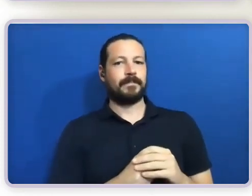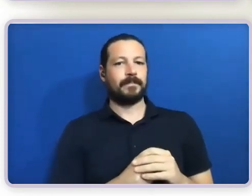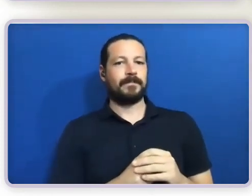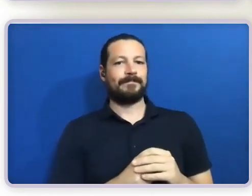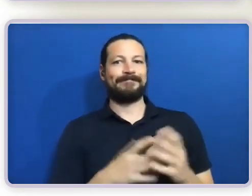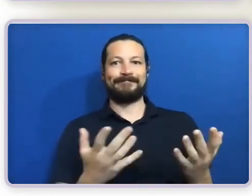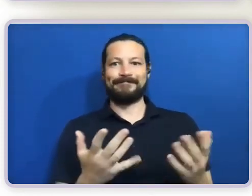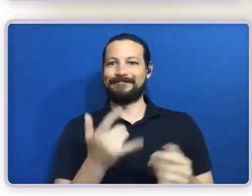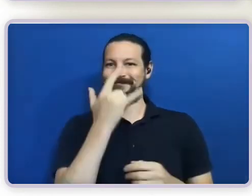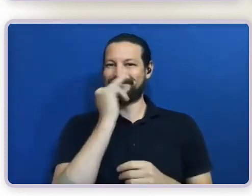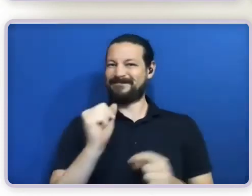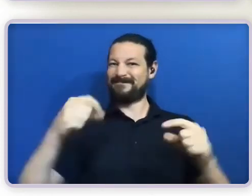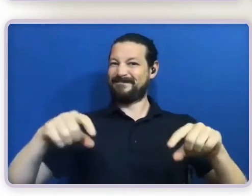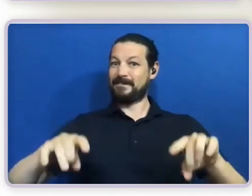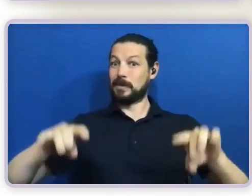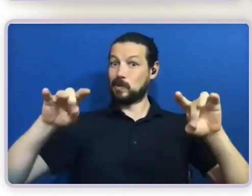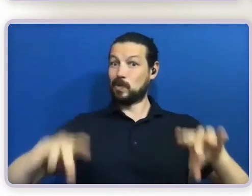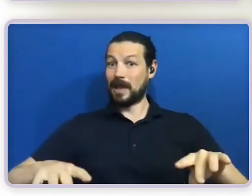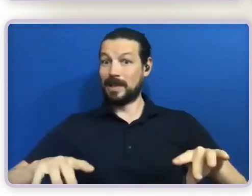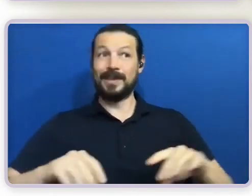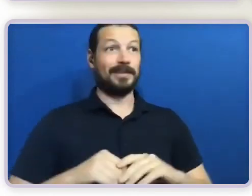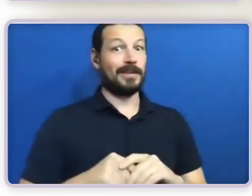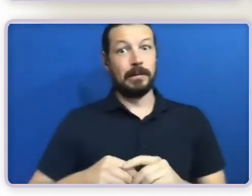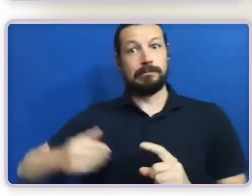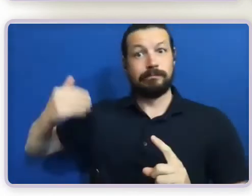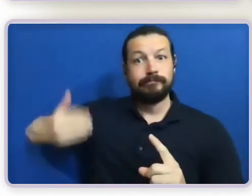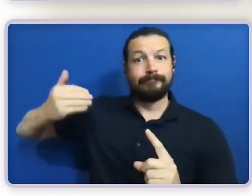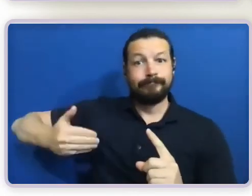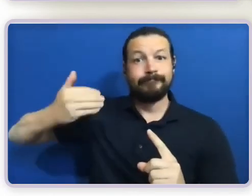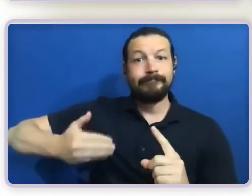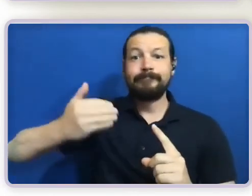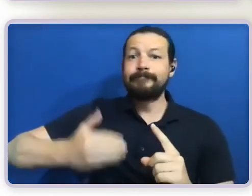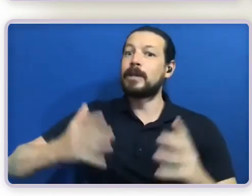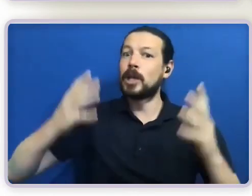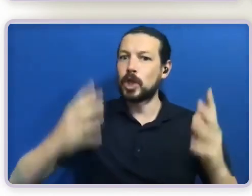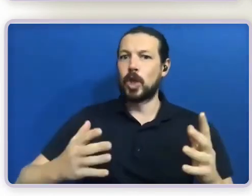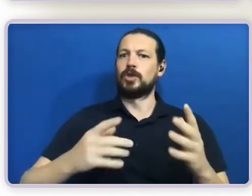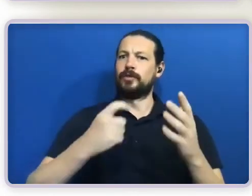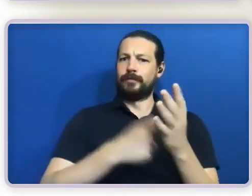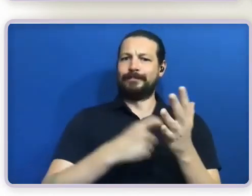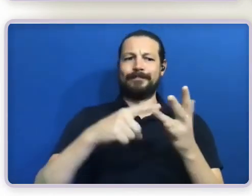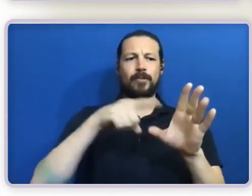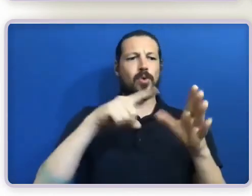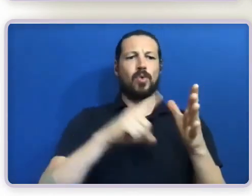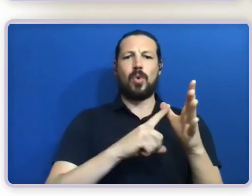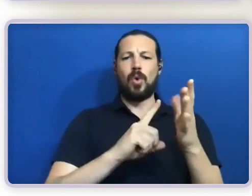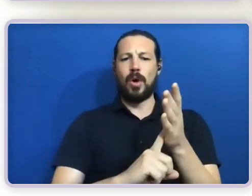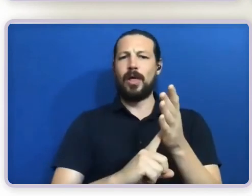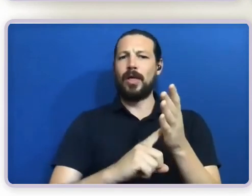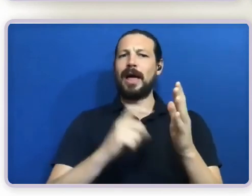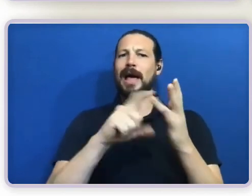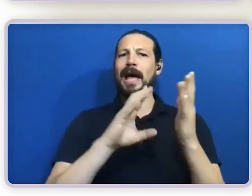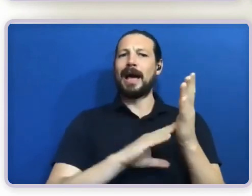Unfortunately, in Australia, we have seen many royal commissions and they don't always result in the change that we're